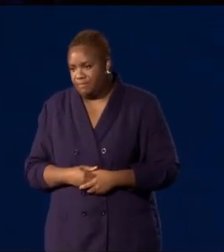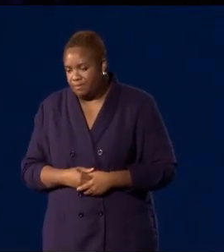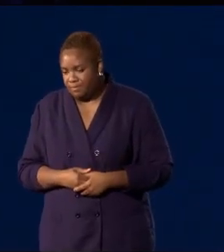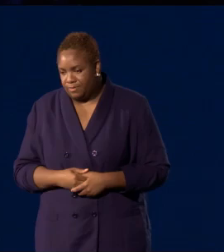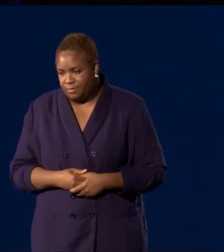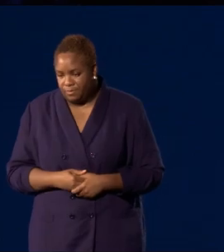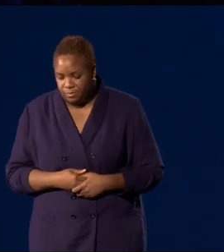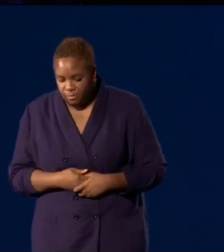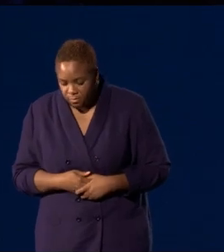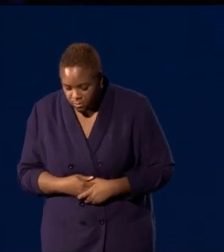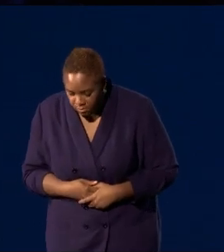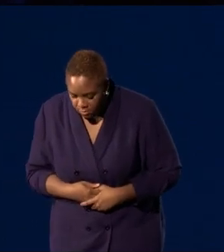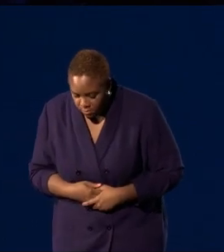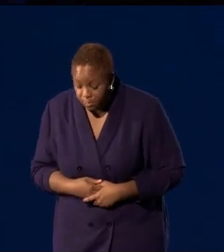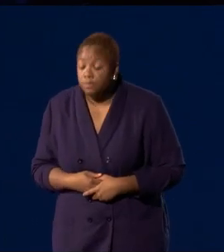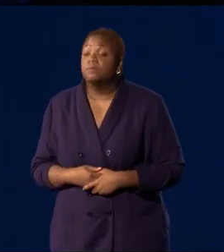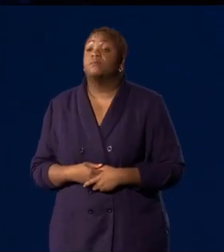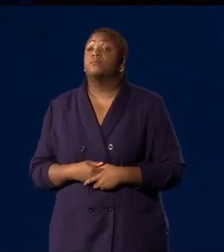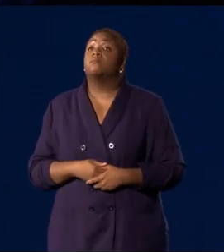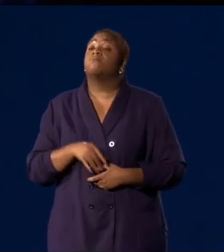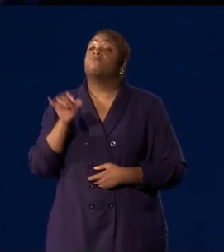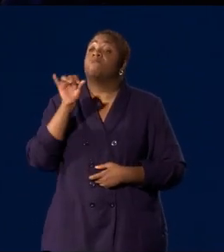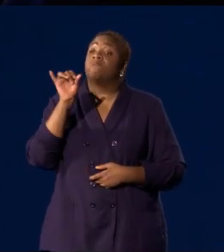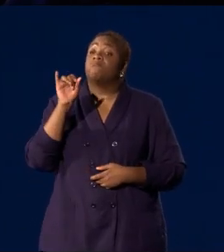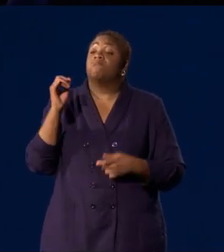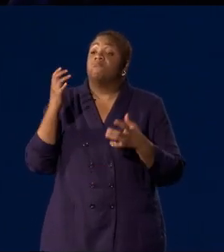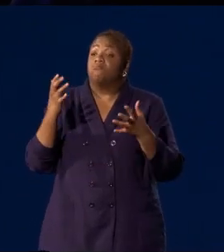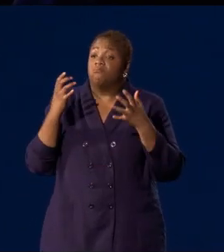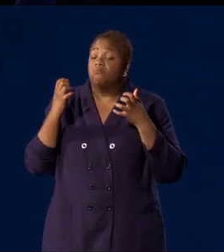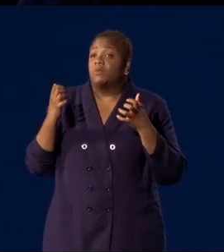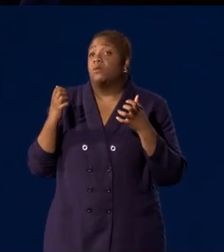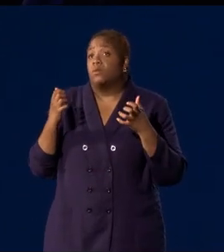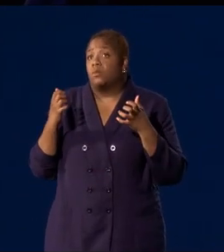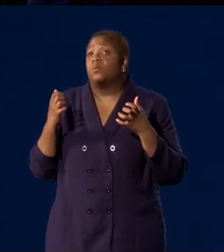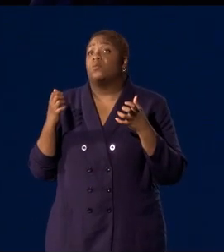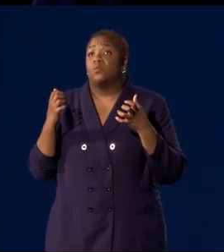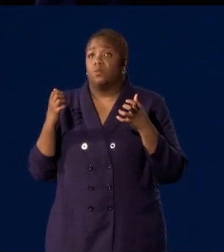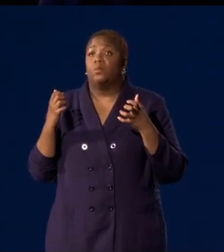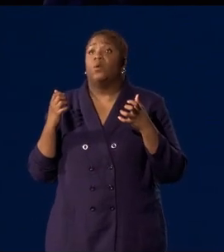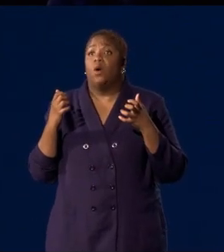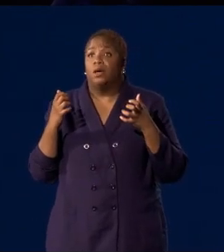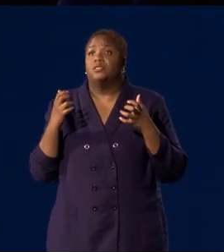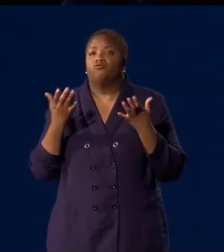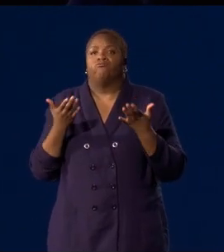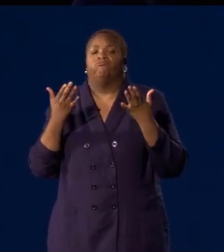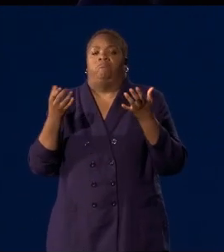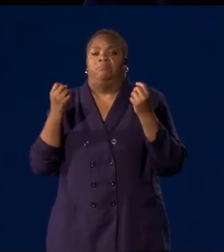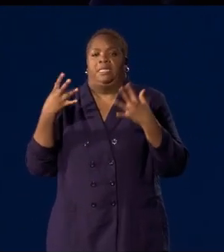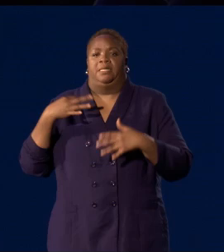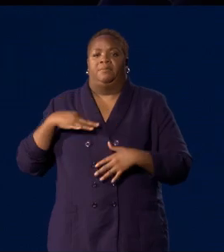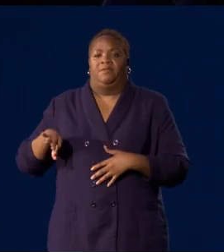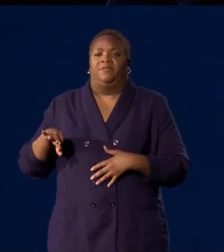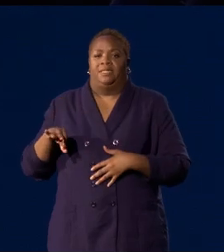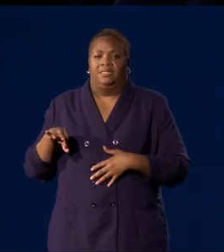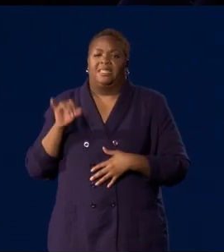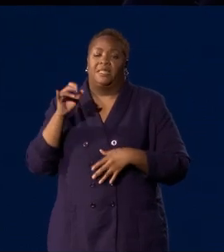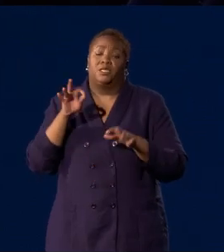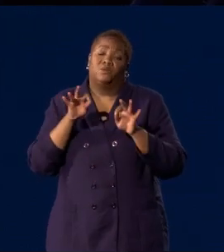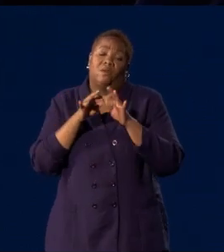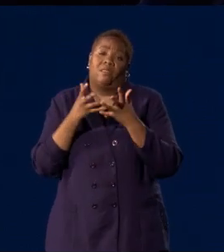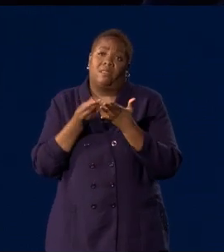Well, at the end of the day, you also want to make sure you're folding in a whole lot of benefits, right? Those are worth a whole bunch of